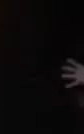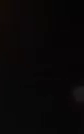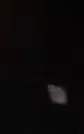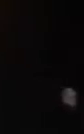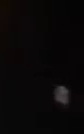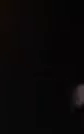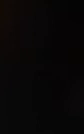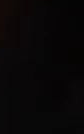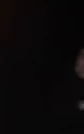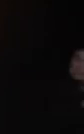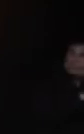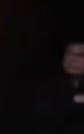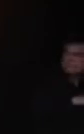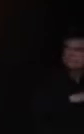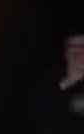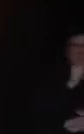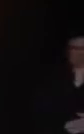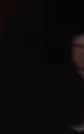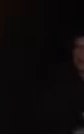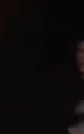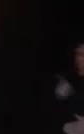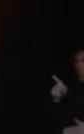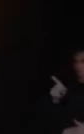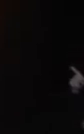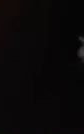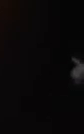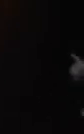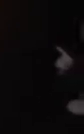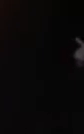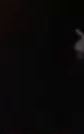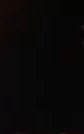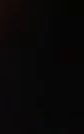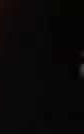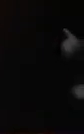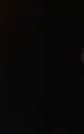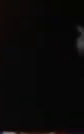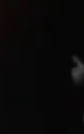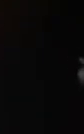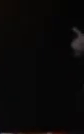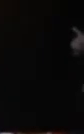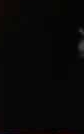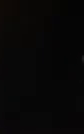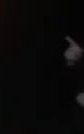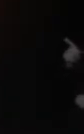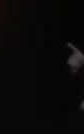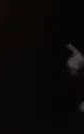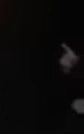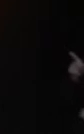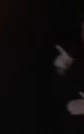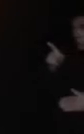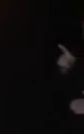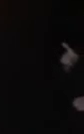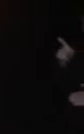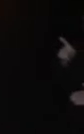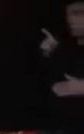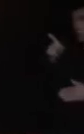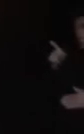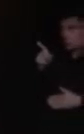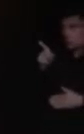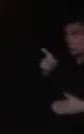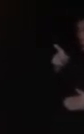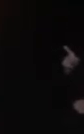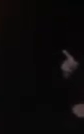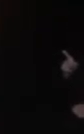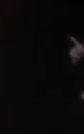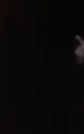Mr. Premier, will you commit to a public inquiry? Will you commit to a public inquiry? And you